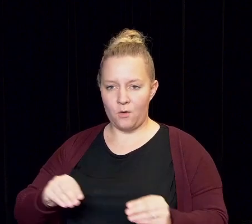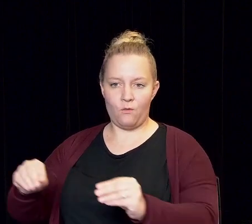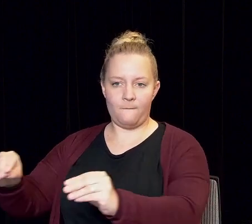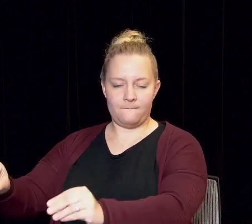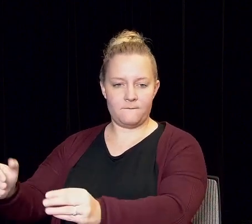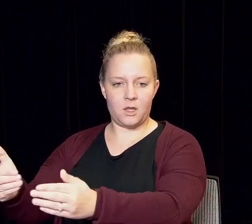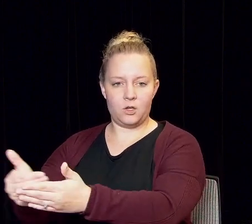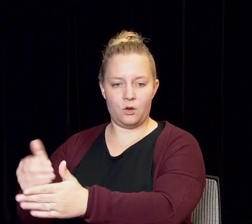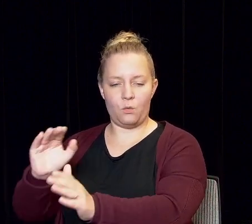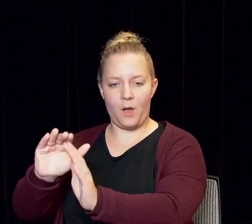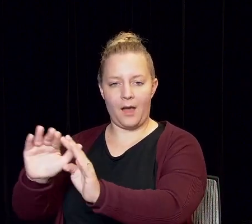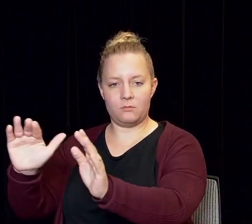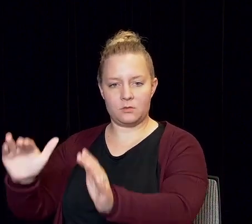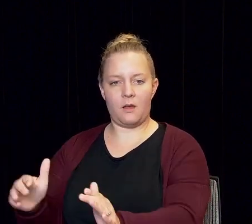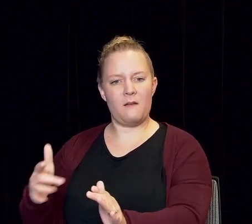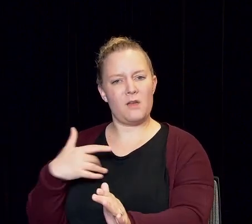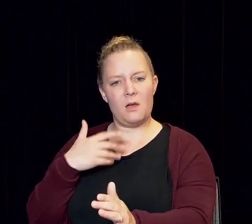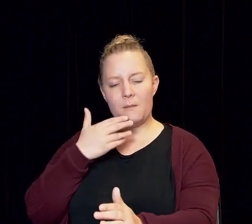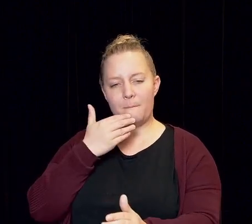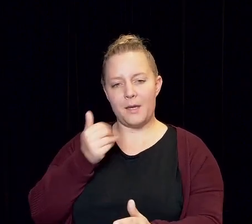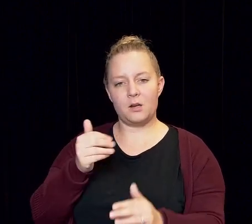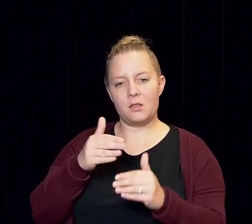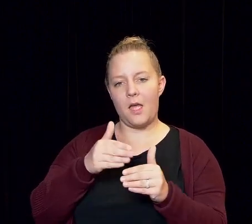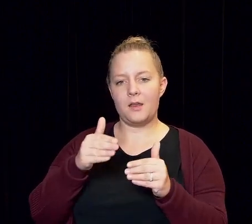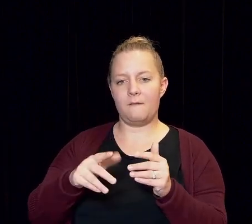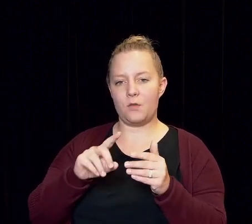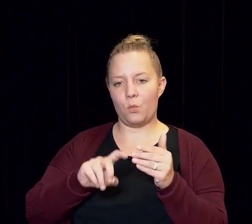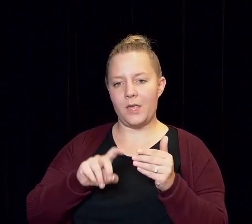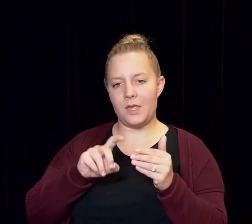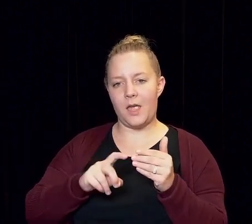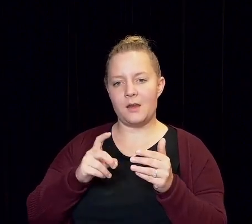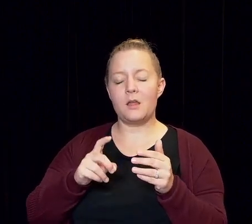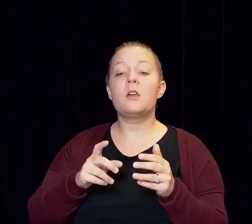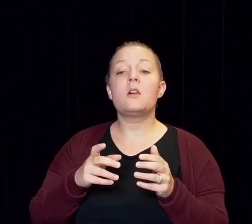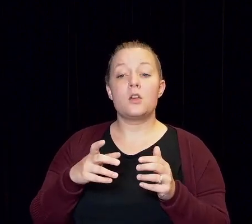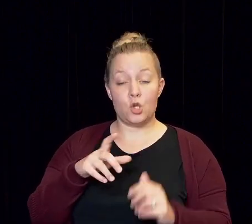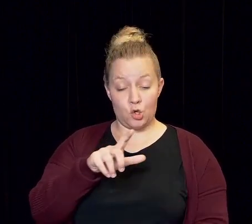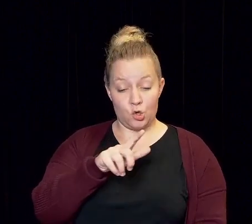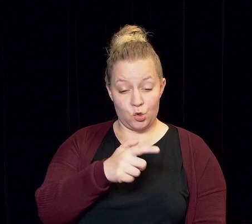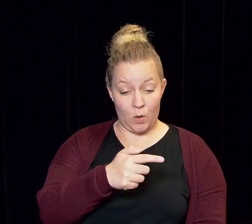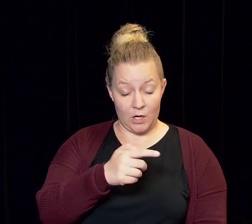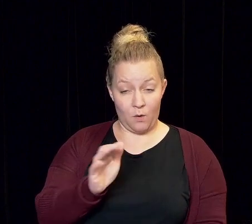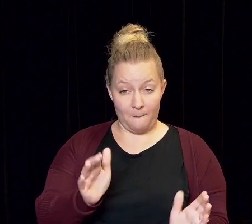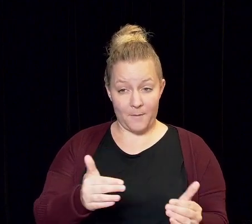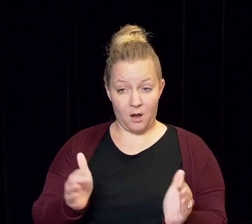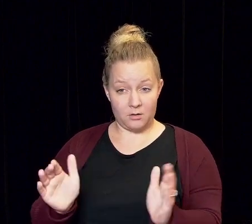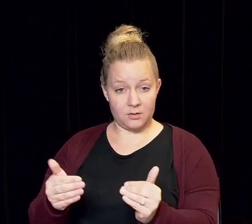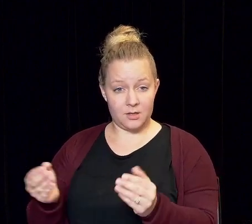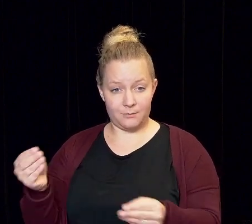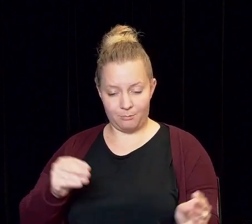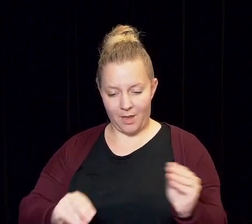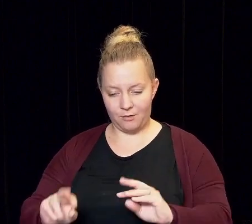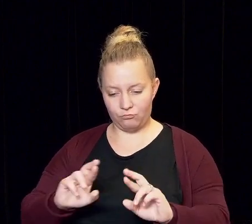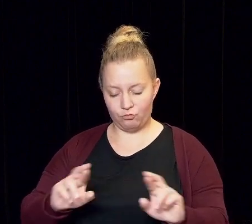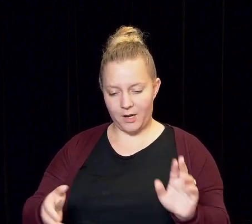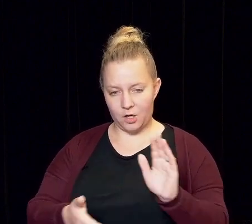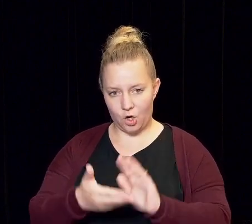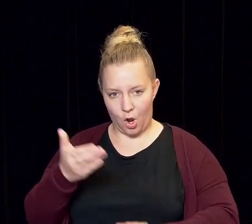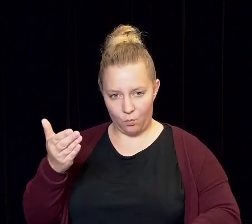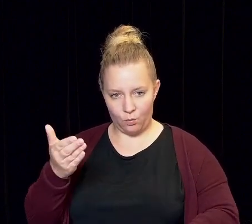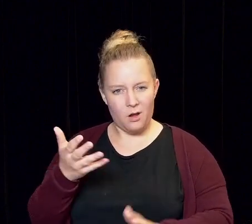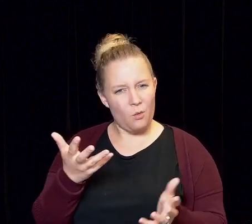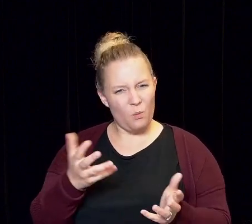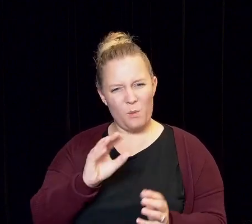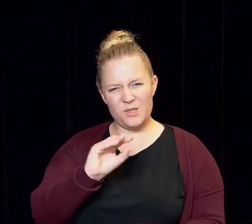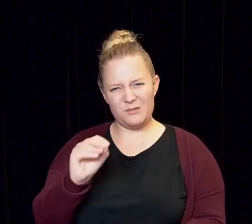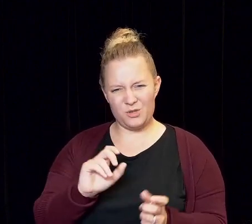house. She felt better at the end of the weekend after she had managed to get 21 boxes packed up and ready to go. So what was the